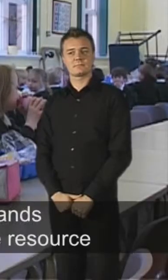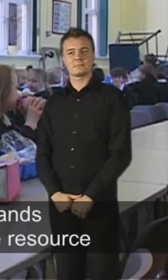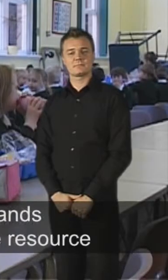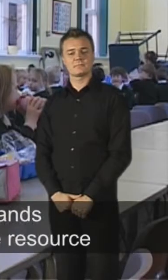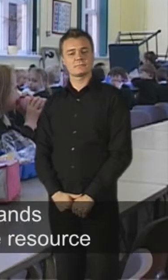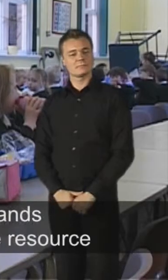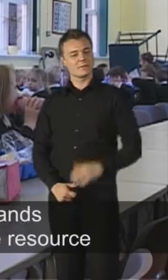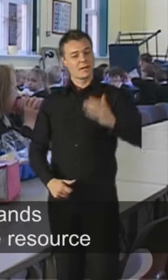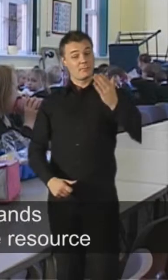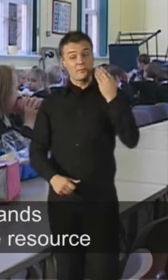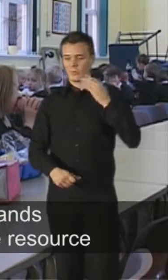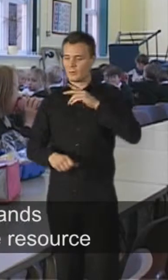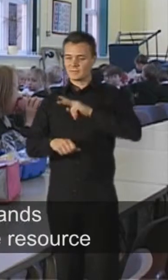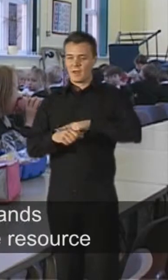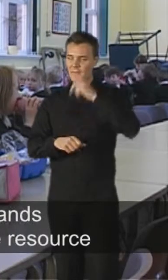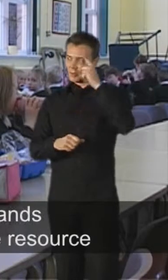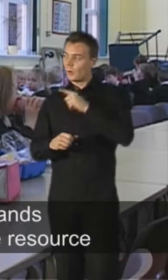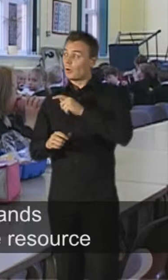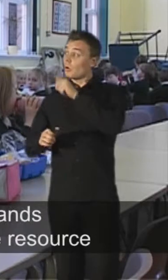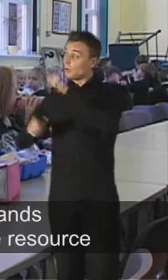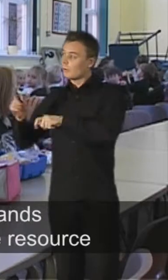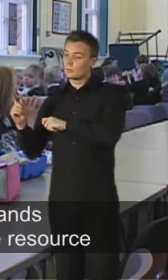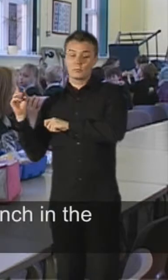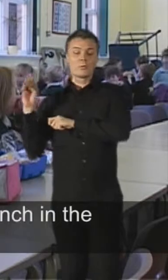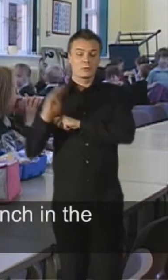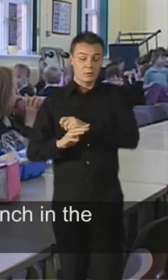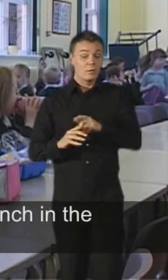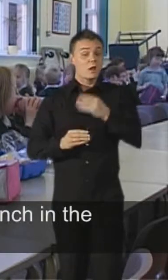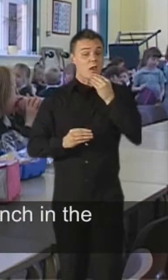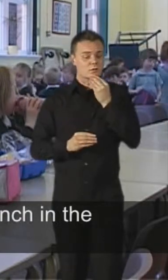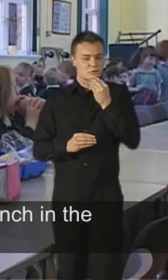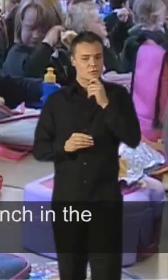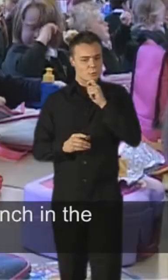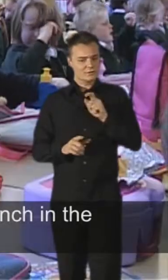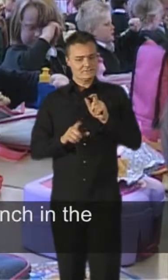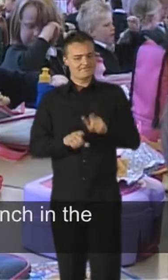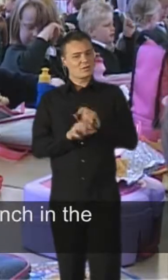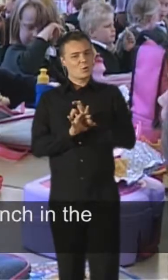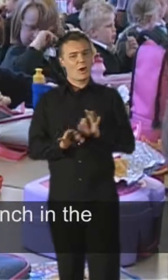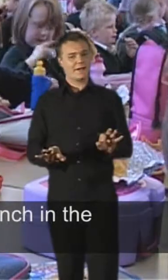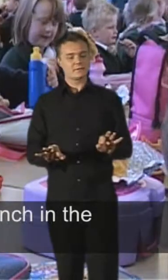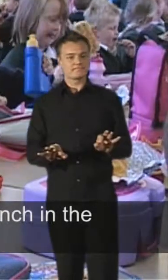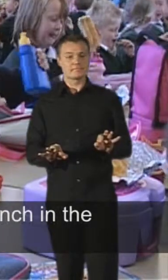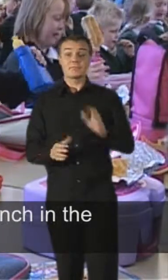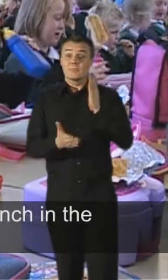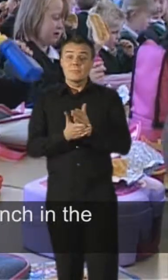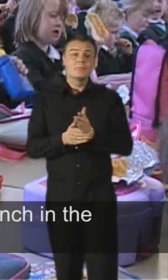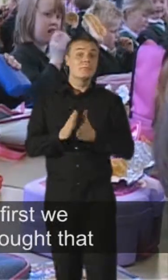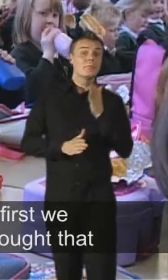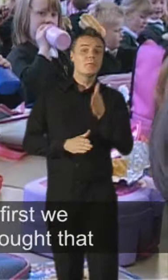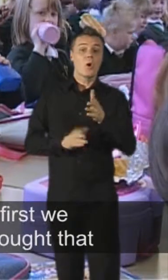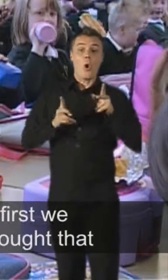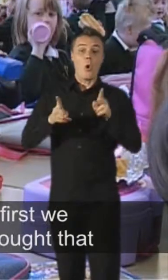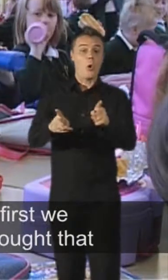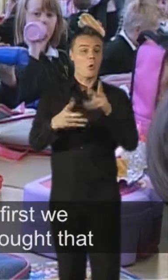Initially, staff had thought that Woodlands pupils would lunch in the quiet of the resource base, but in fact Woodlands pupils lunch in the hall with their peers. I